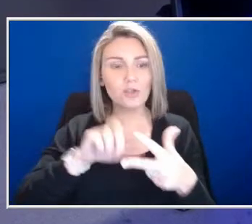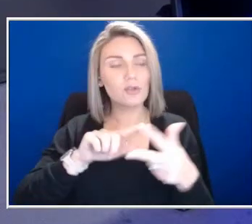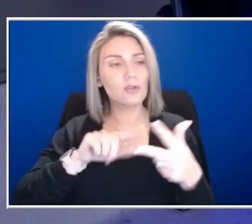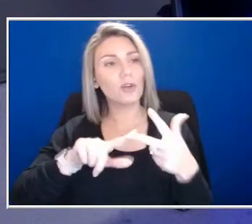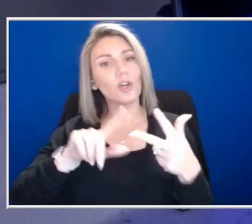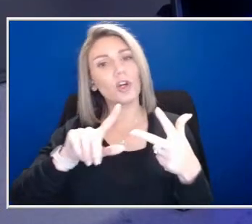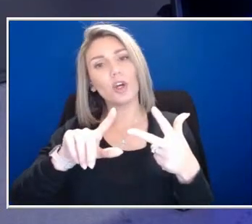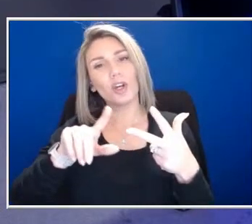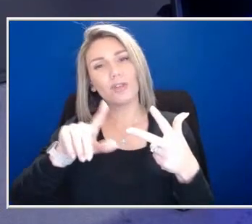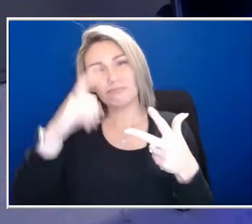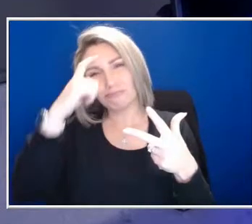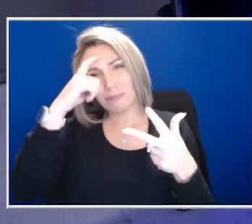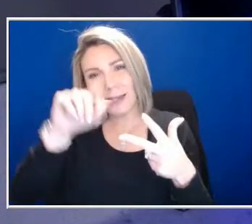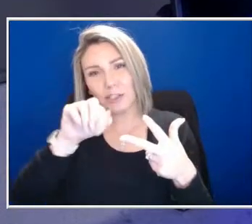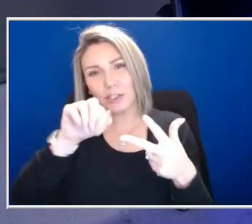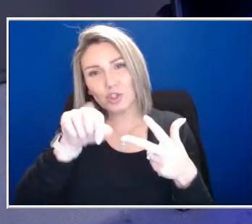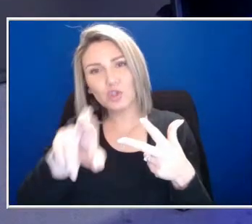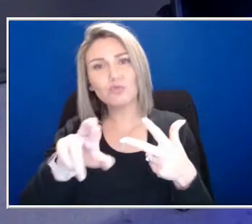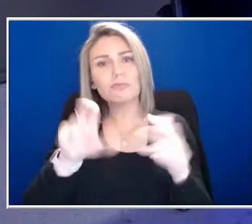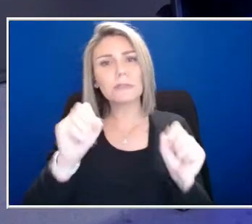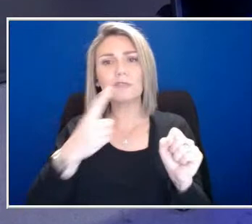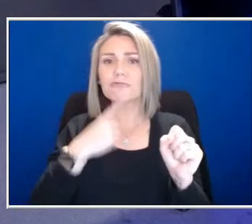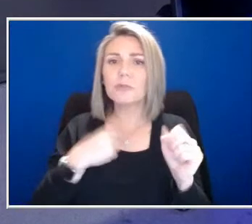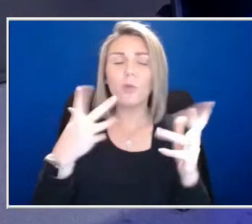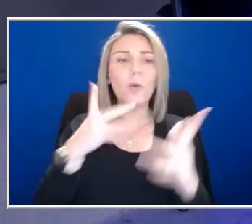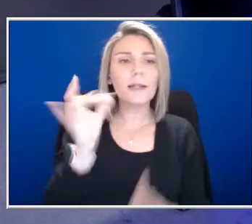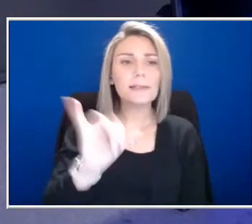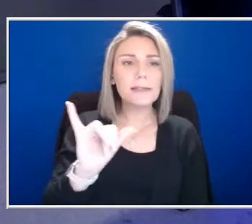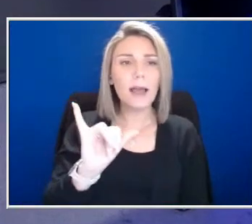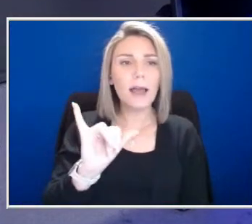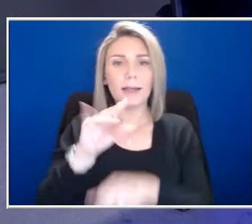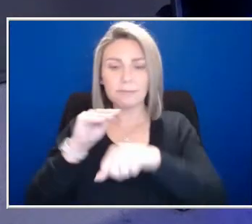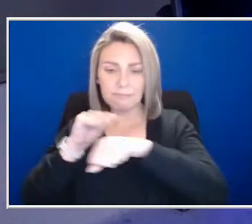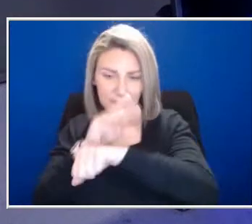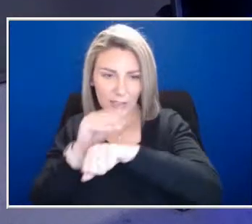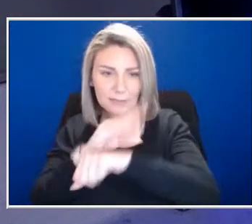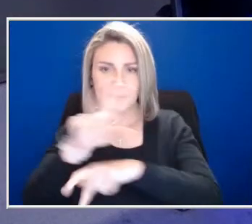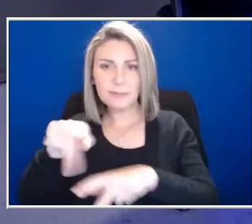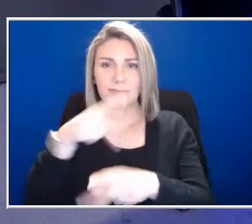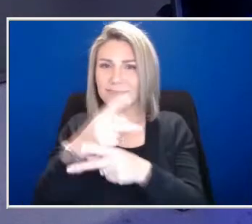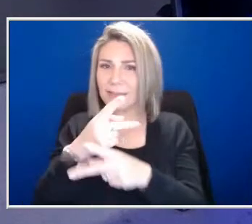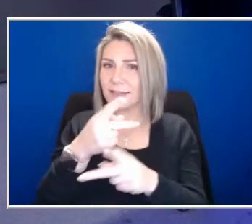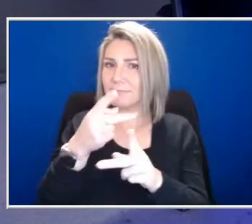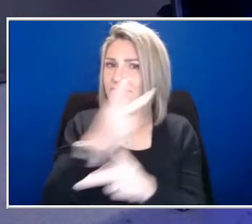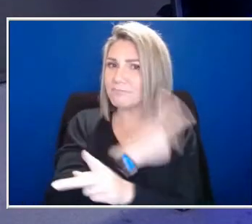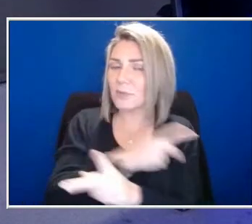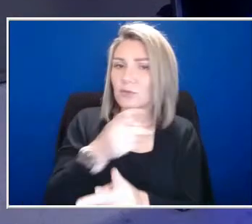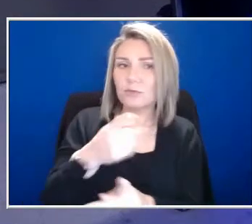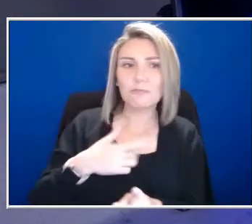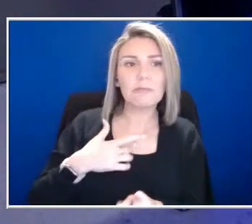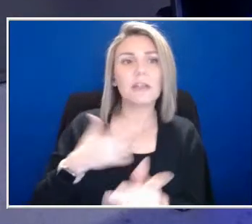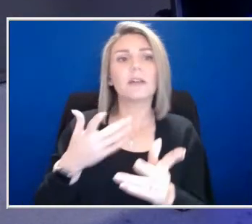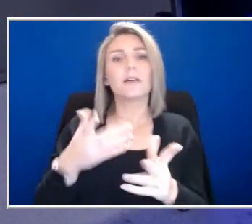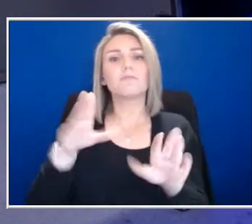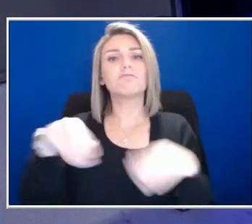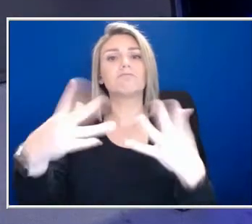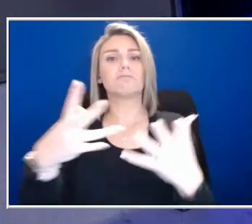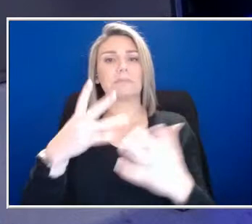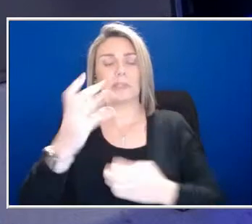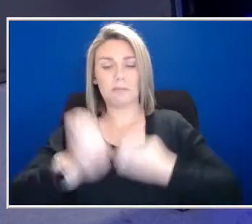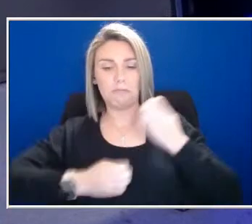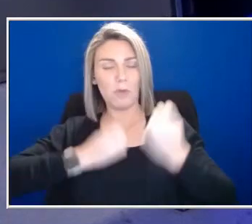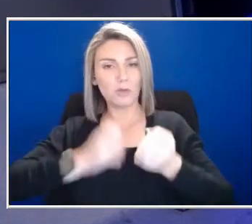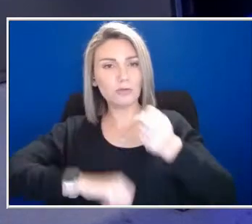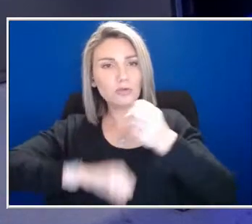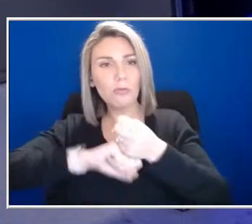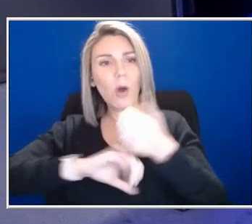what it's like counseling these types of patients. Do you feel that you're there to lend that emotional support, and how